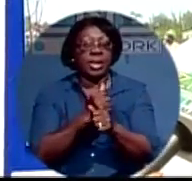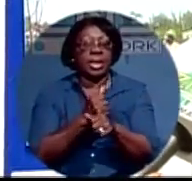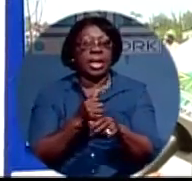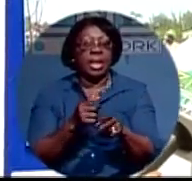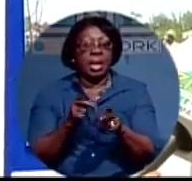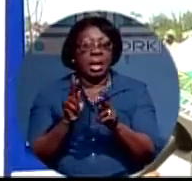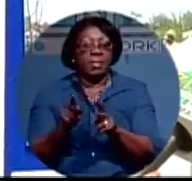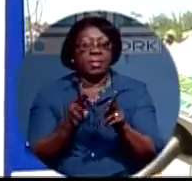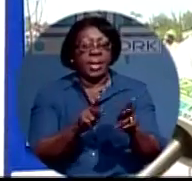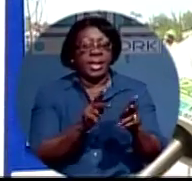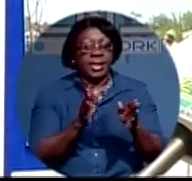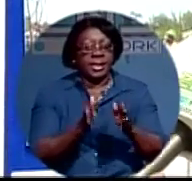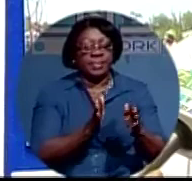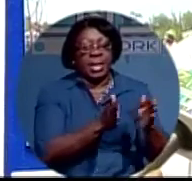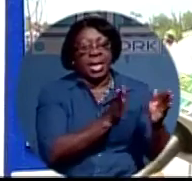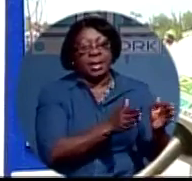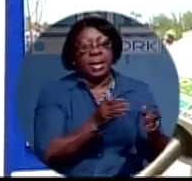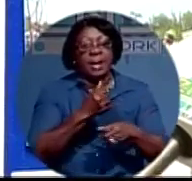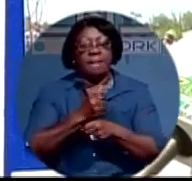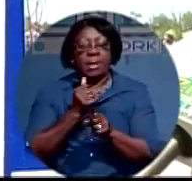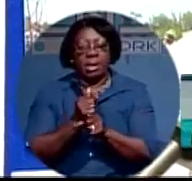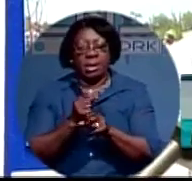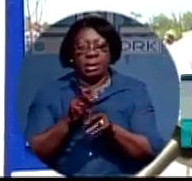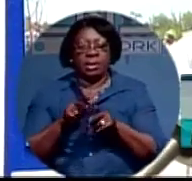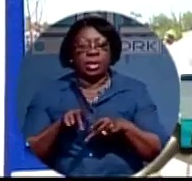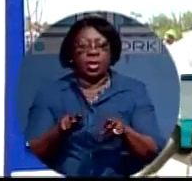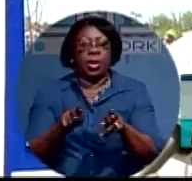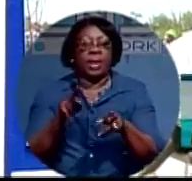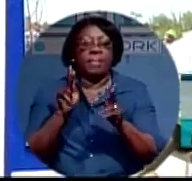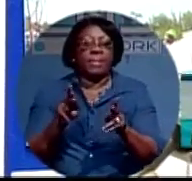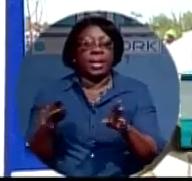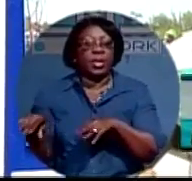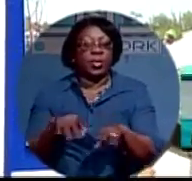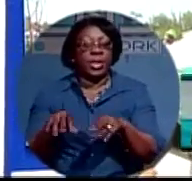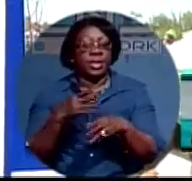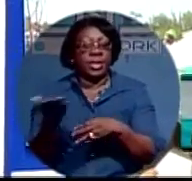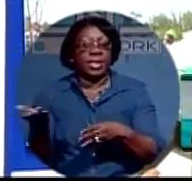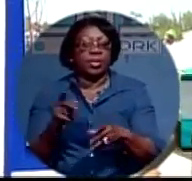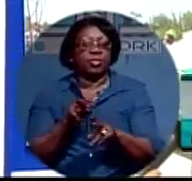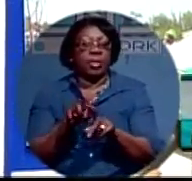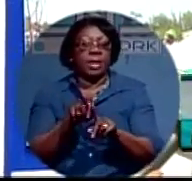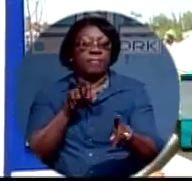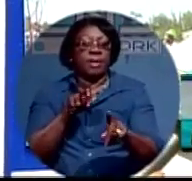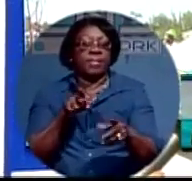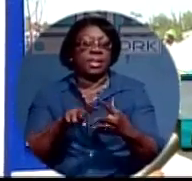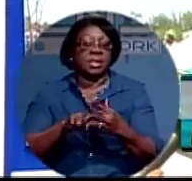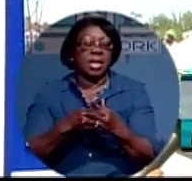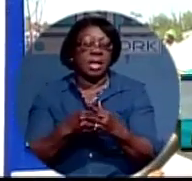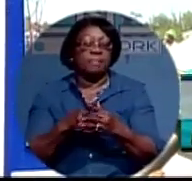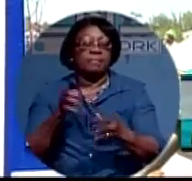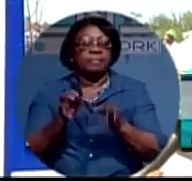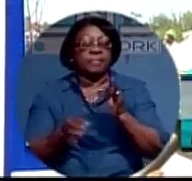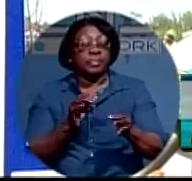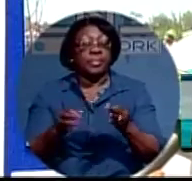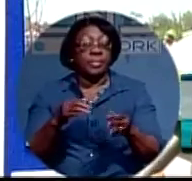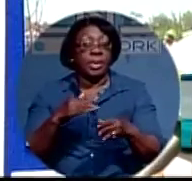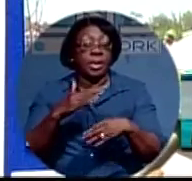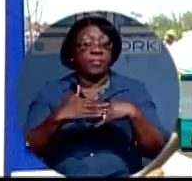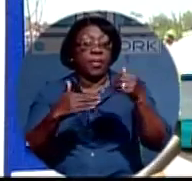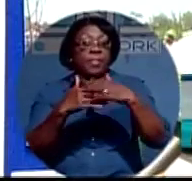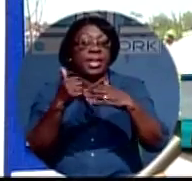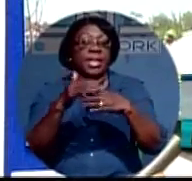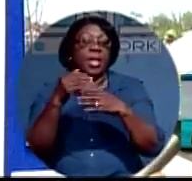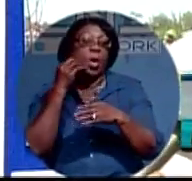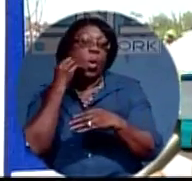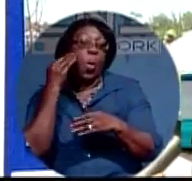I say mitigation, you want to make sure people are doing things right from the start. For example, if you're building homes or you're building homes, you're going to make sure